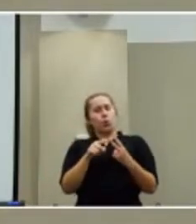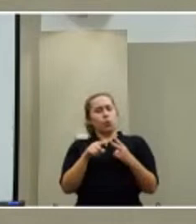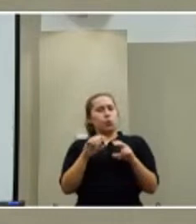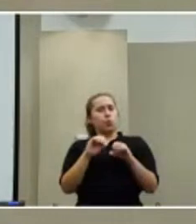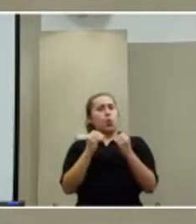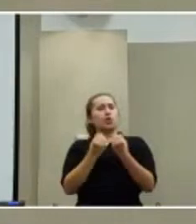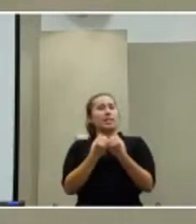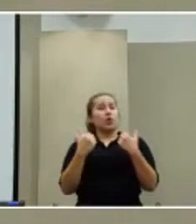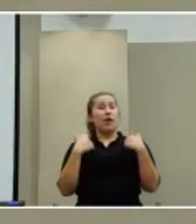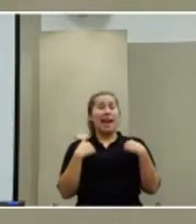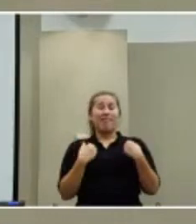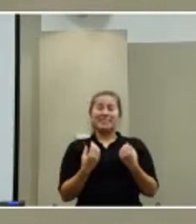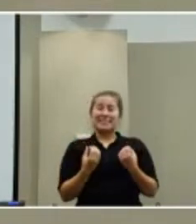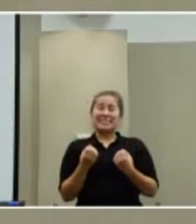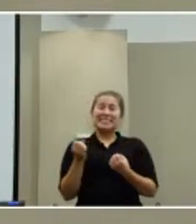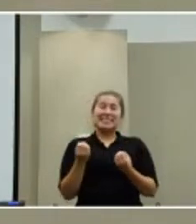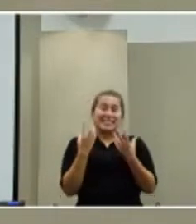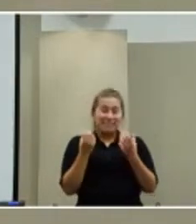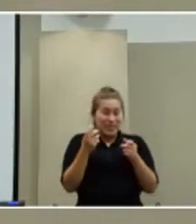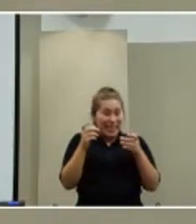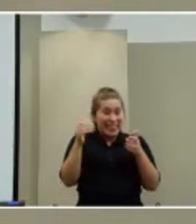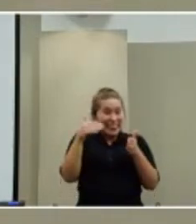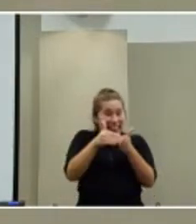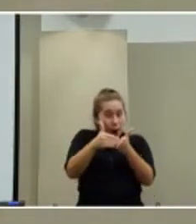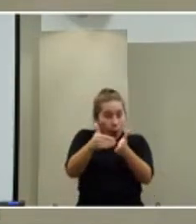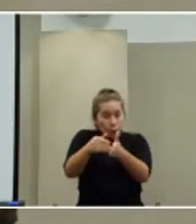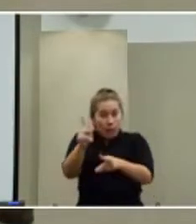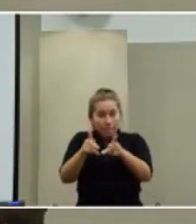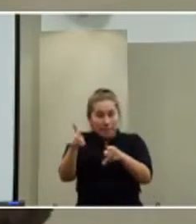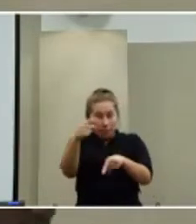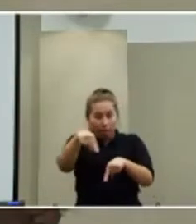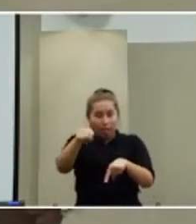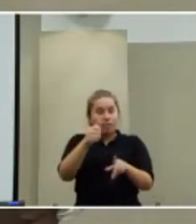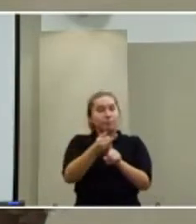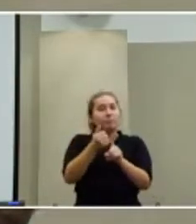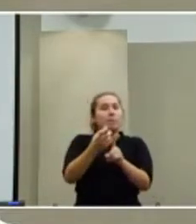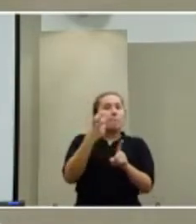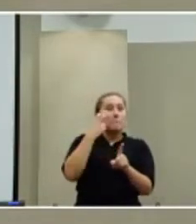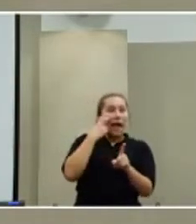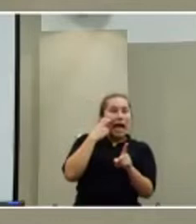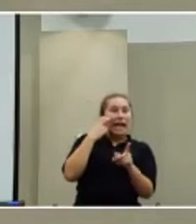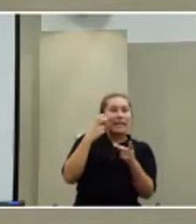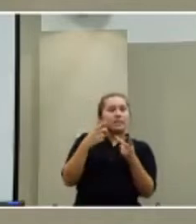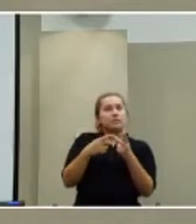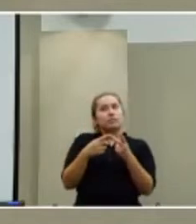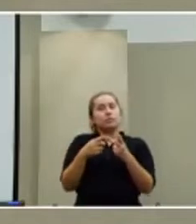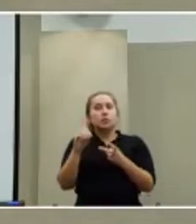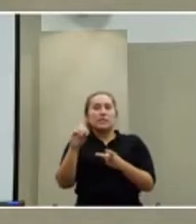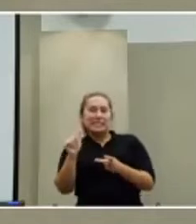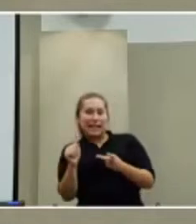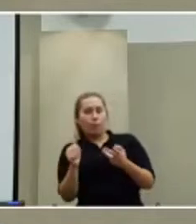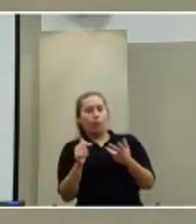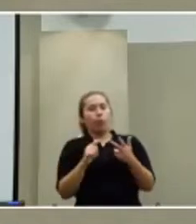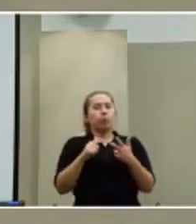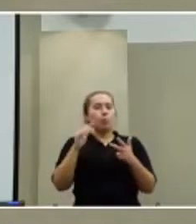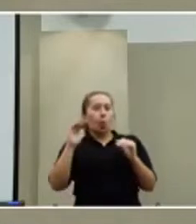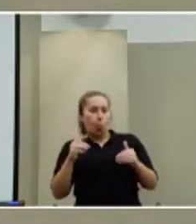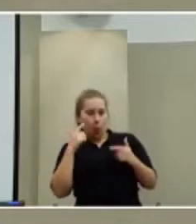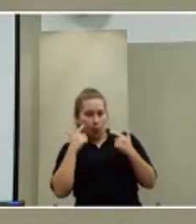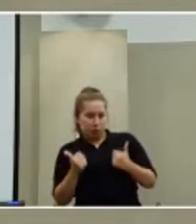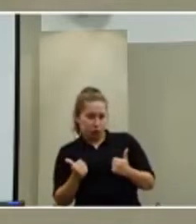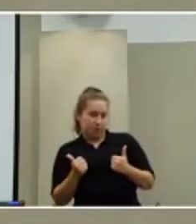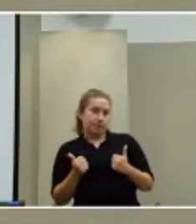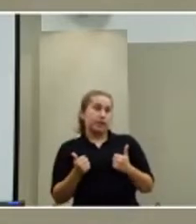have several thousand individuals who are blind or print disabled or otherwise low vision. First, I